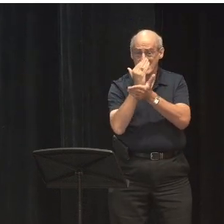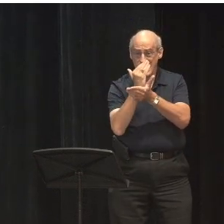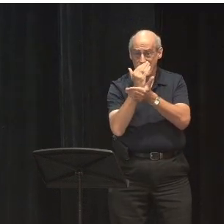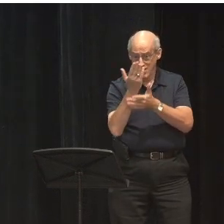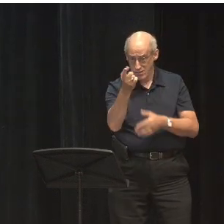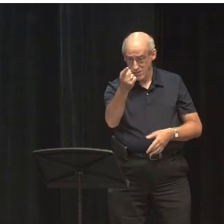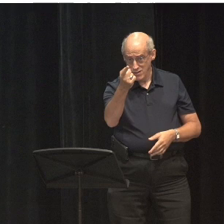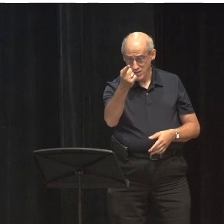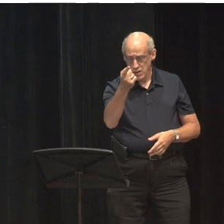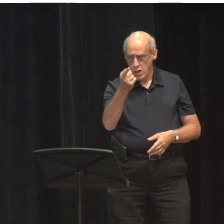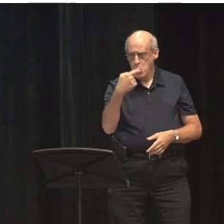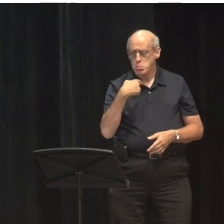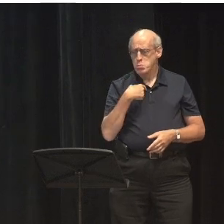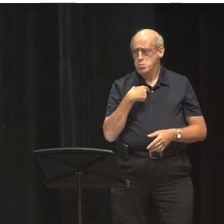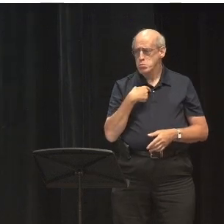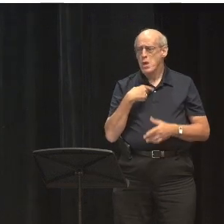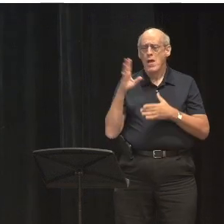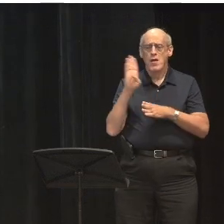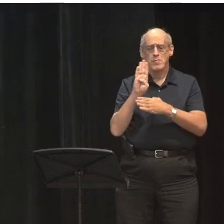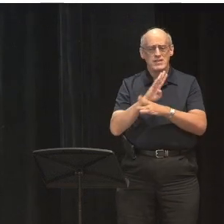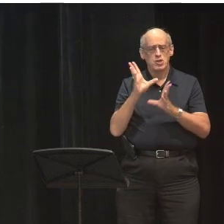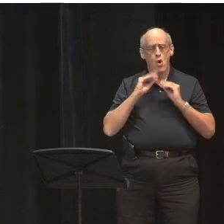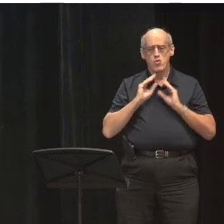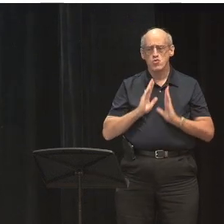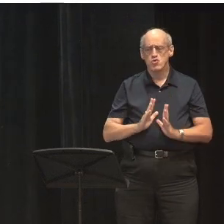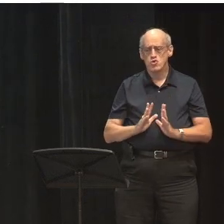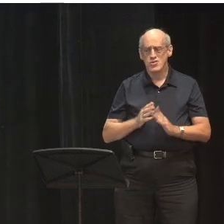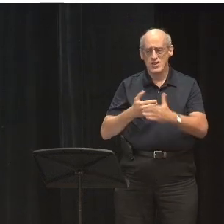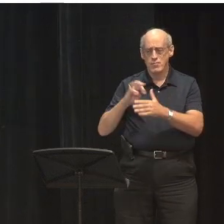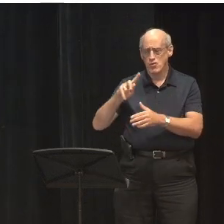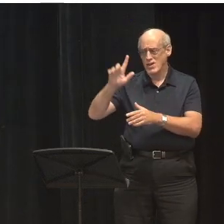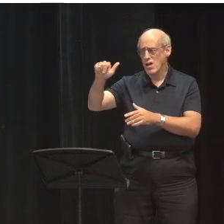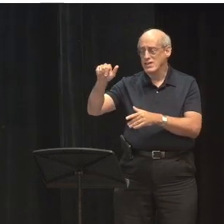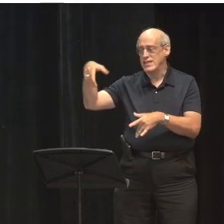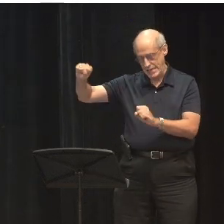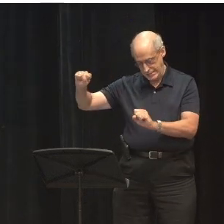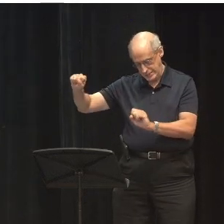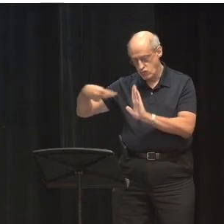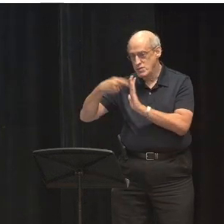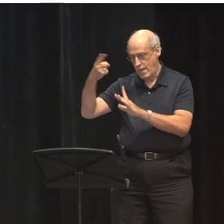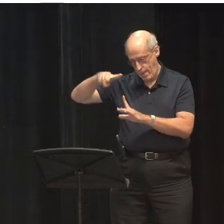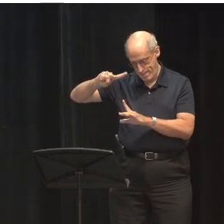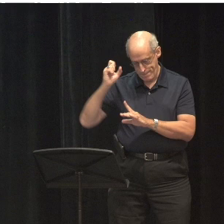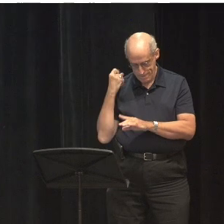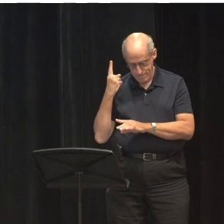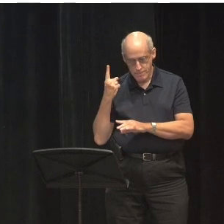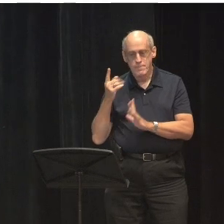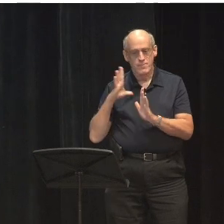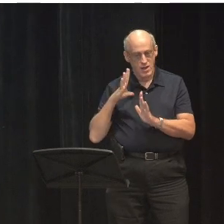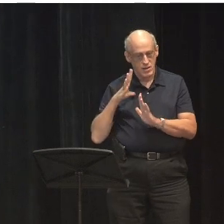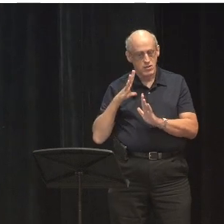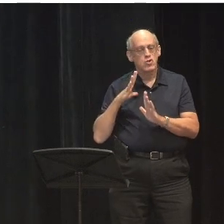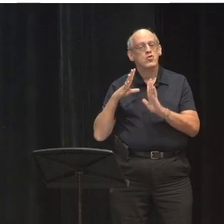Sailing? I'm a business owner in North Cove Marina, and I live in Gateway, so yes. Okay, so